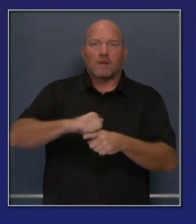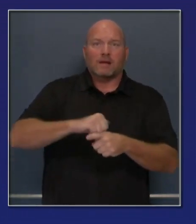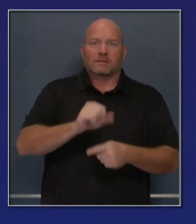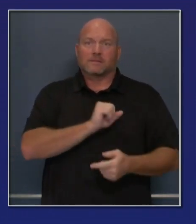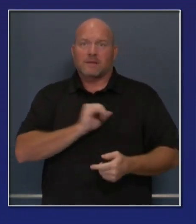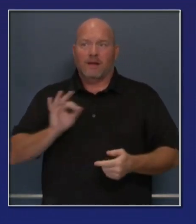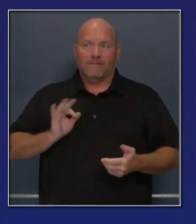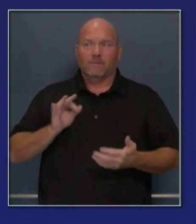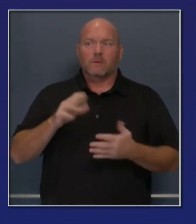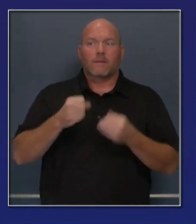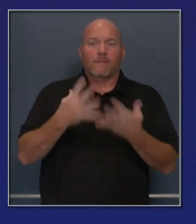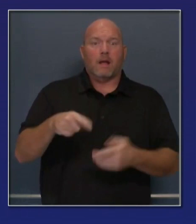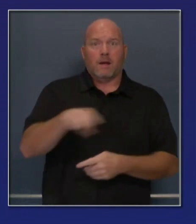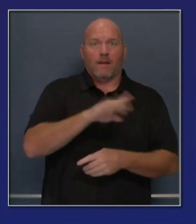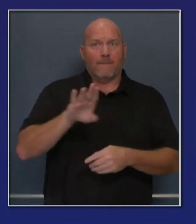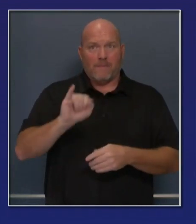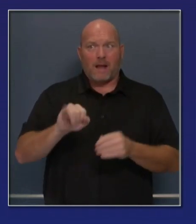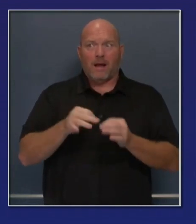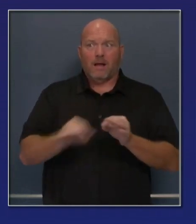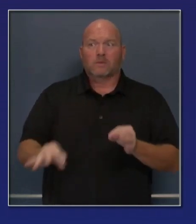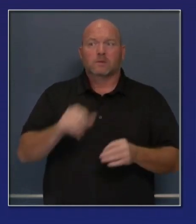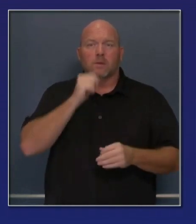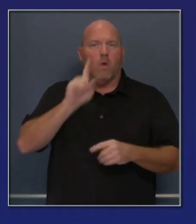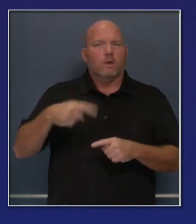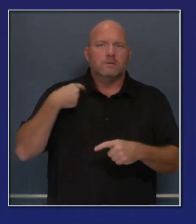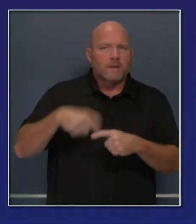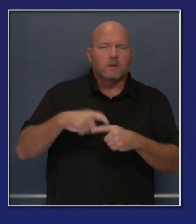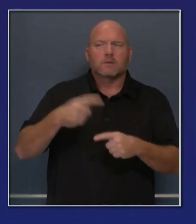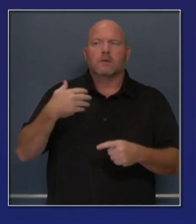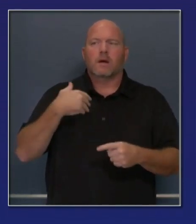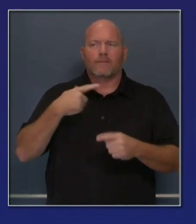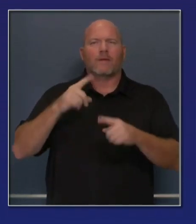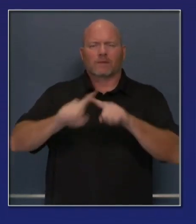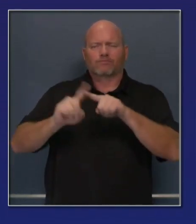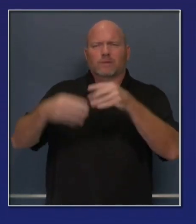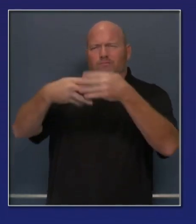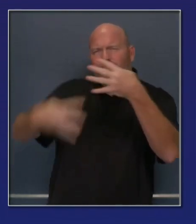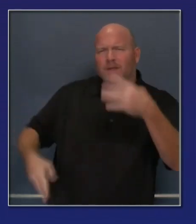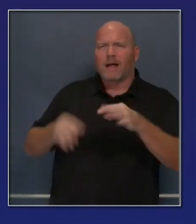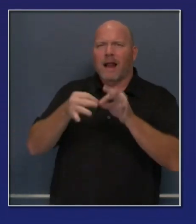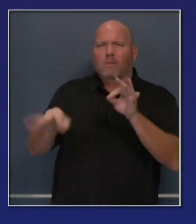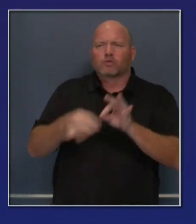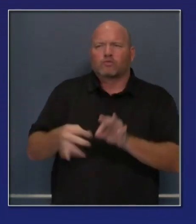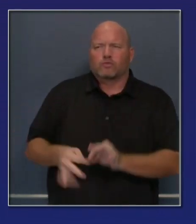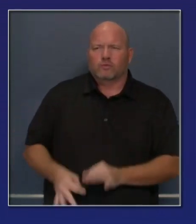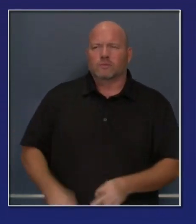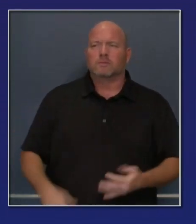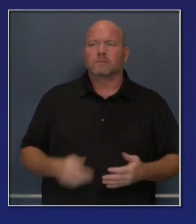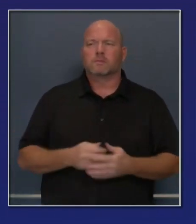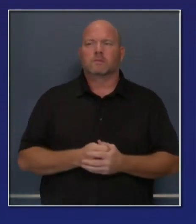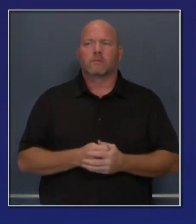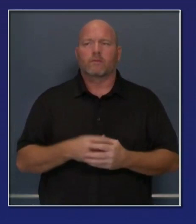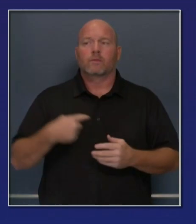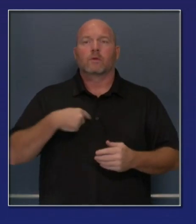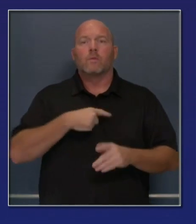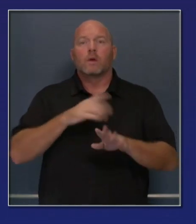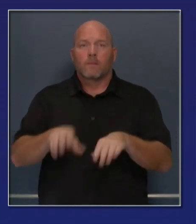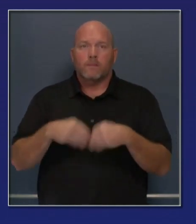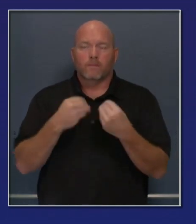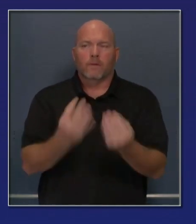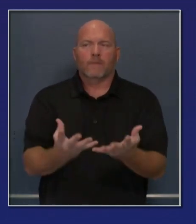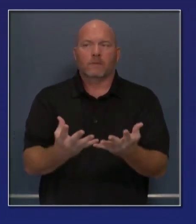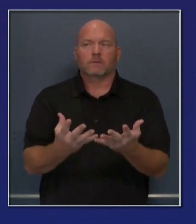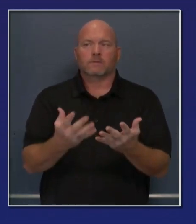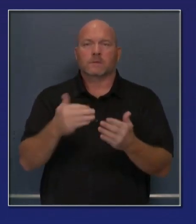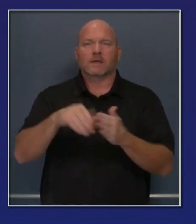staff, not just in Spanish, but in Cantonese and Mandarin, Hmong language, many different languages across the state.